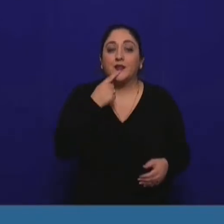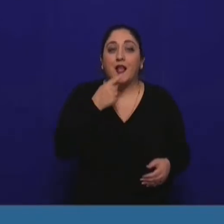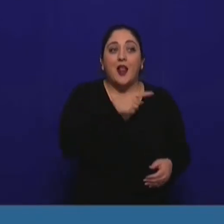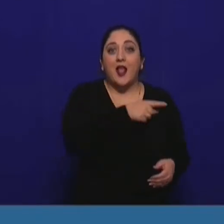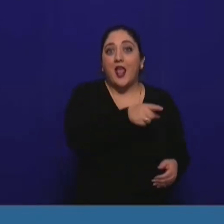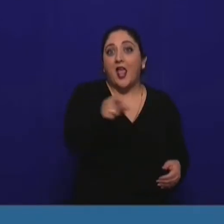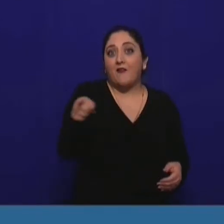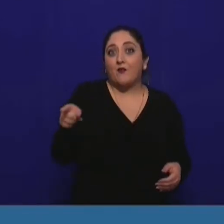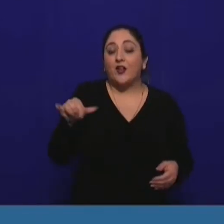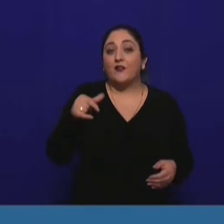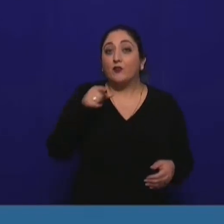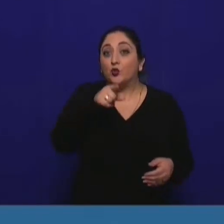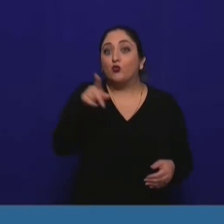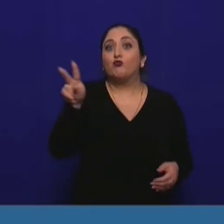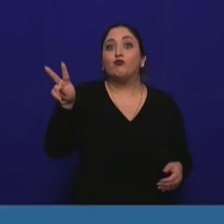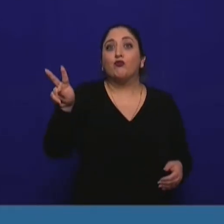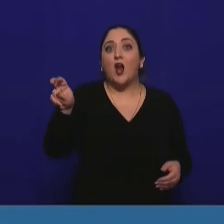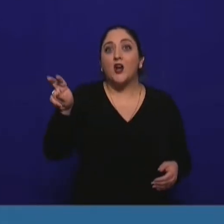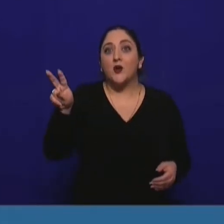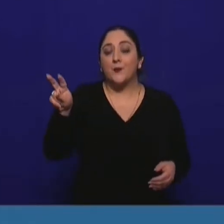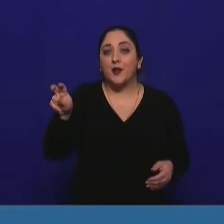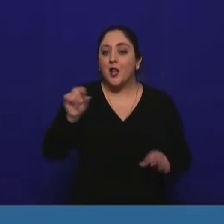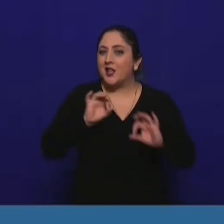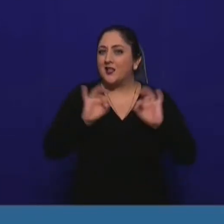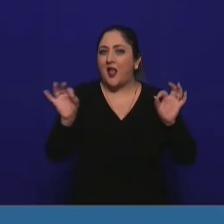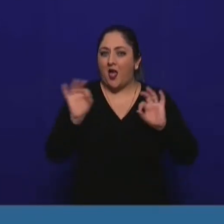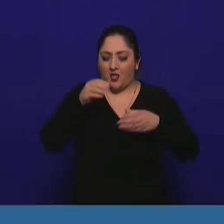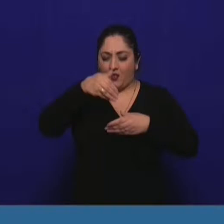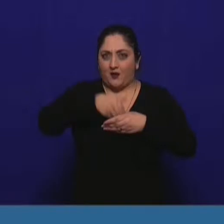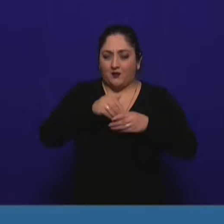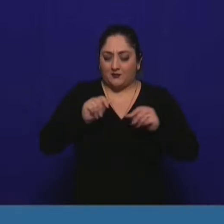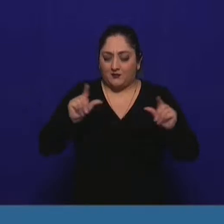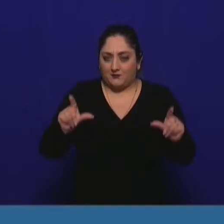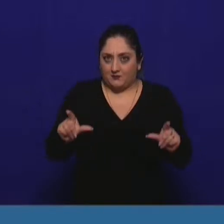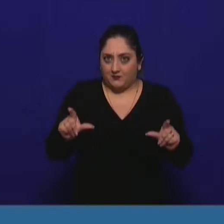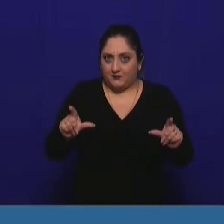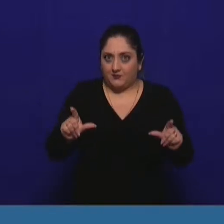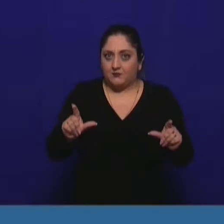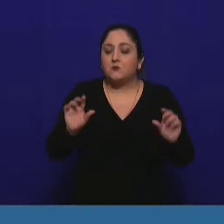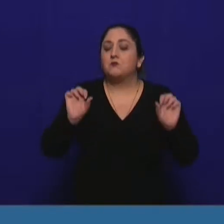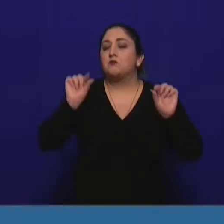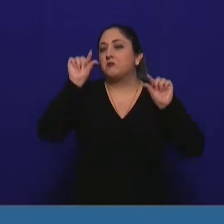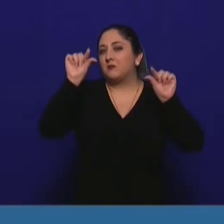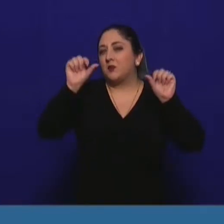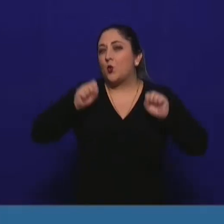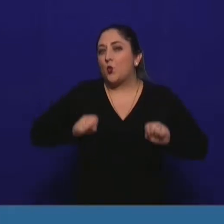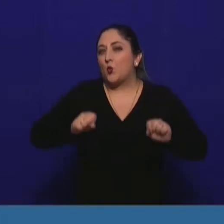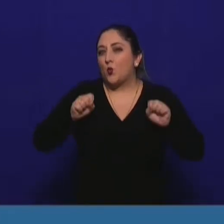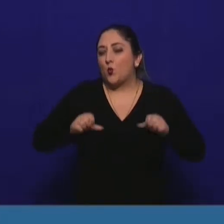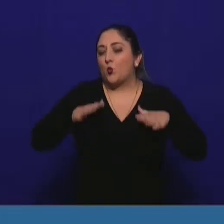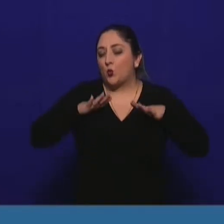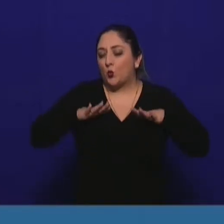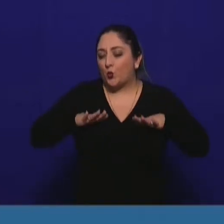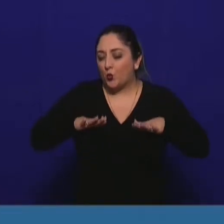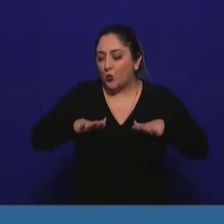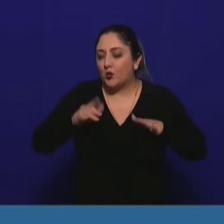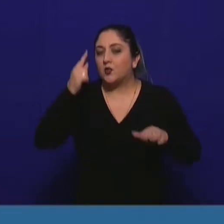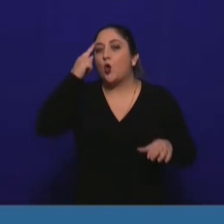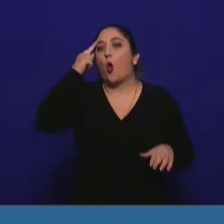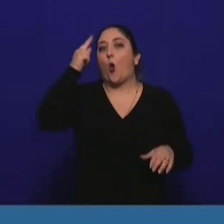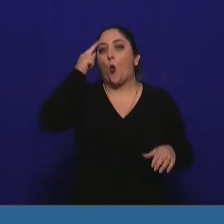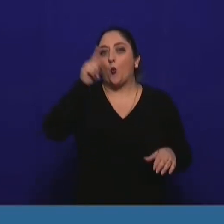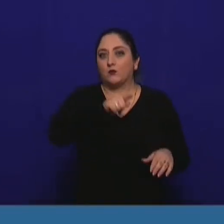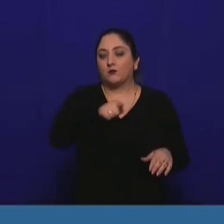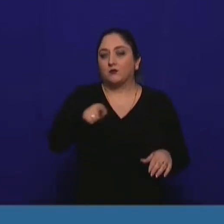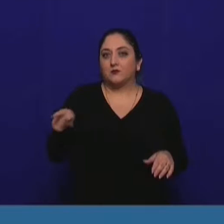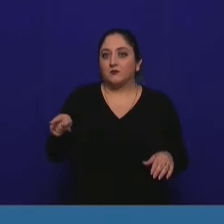you fall within these vulnerable groups and you haven't received your invitation letter as yet, there's no need to call us. We know about you.